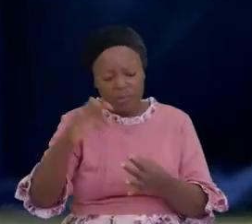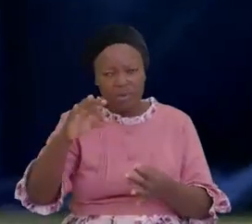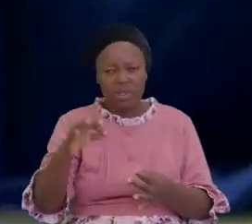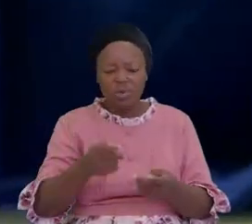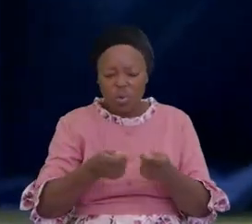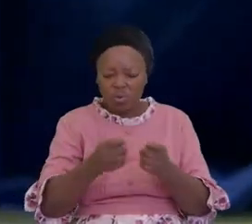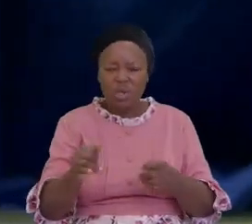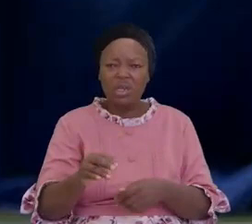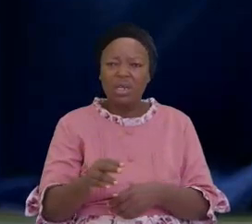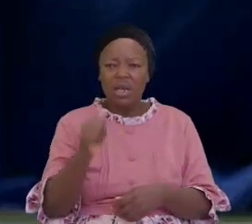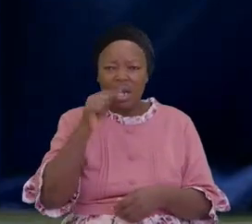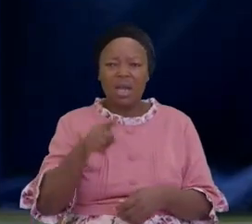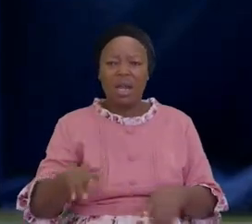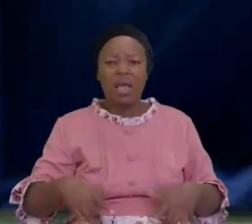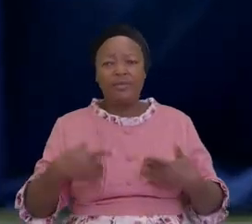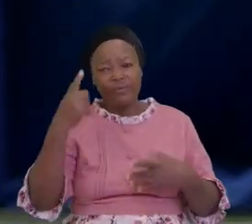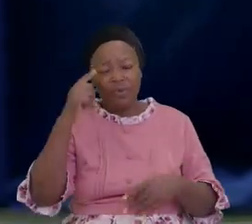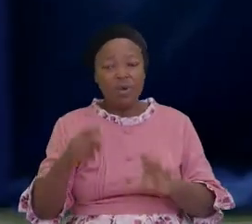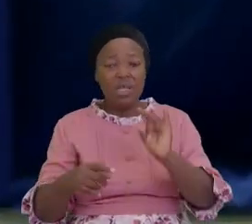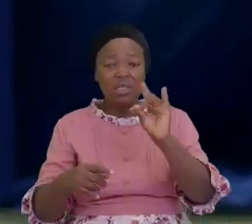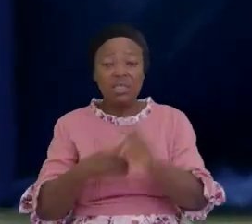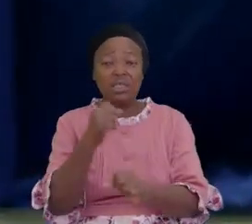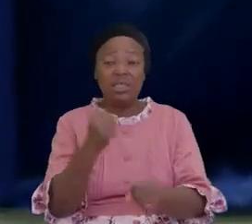life for 18 years.